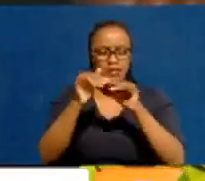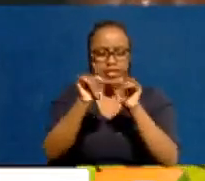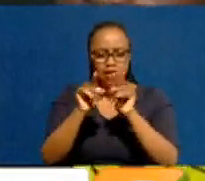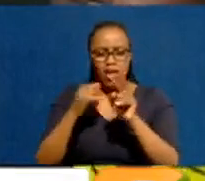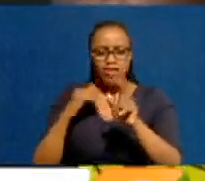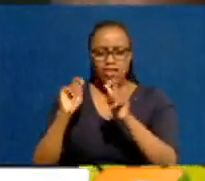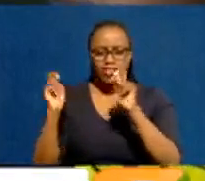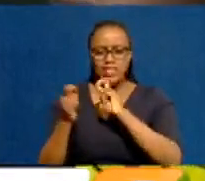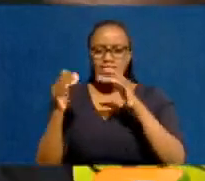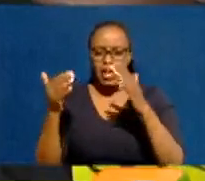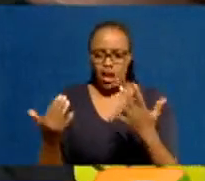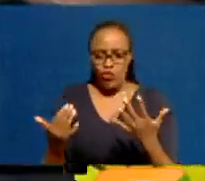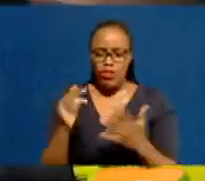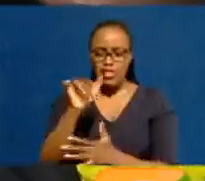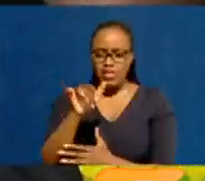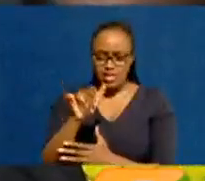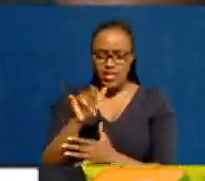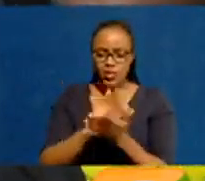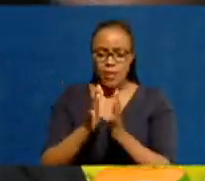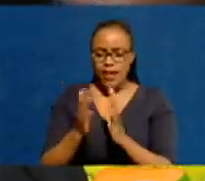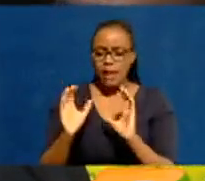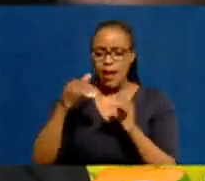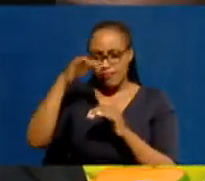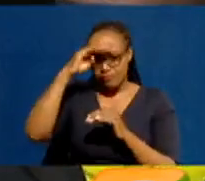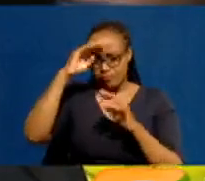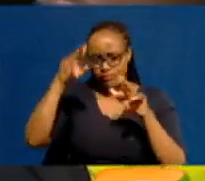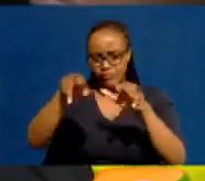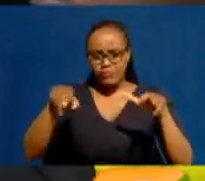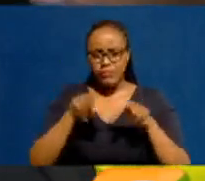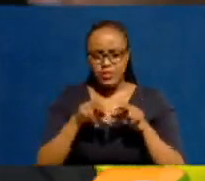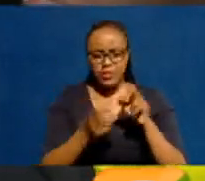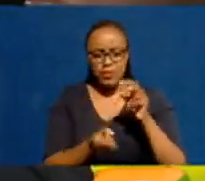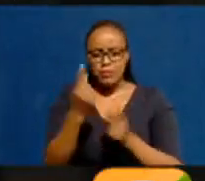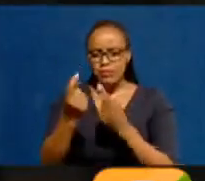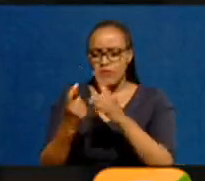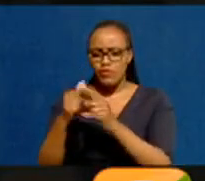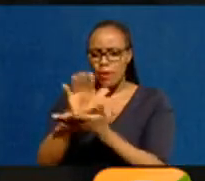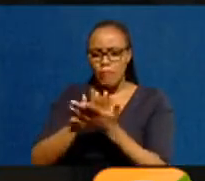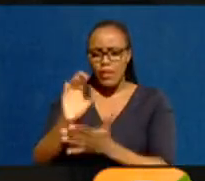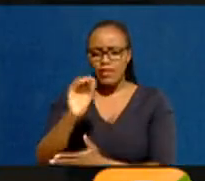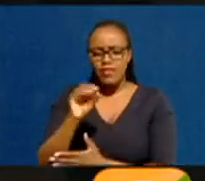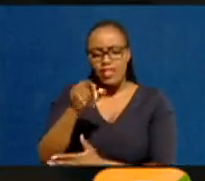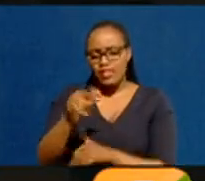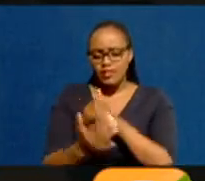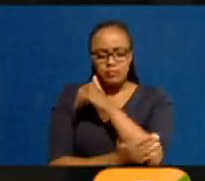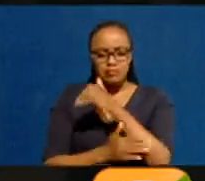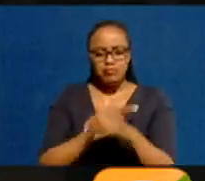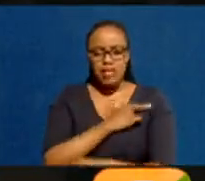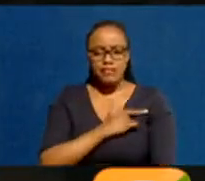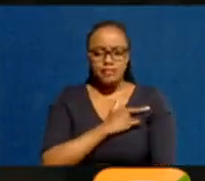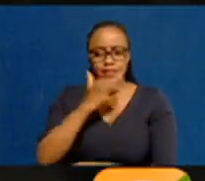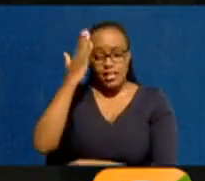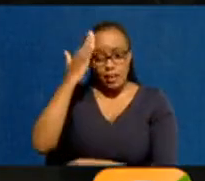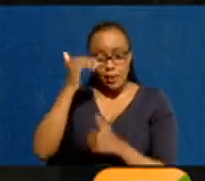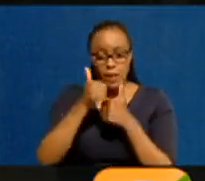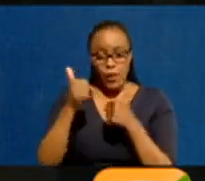convert that into a pub. You don't just create pubs from zero. This is very unfortunate. You remember very